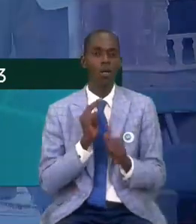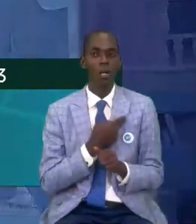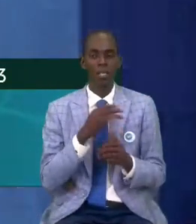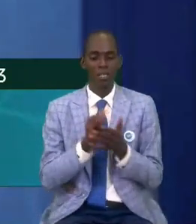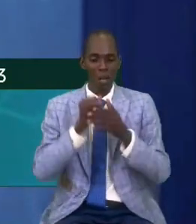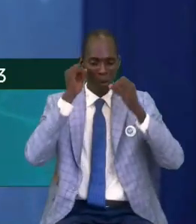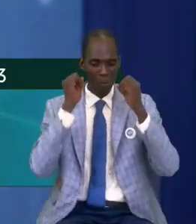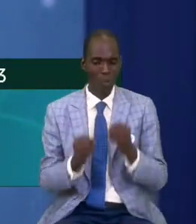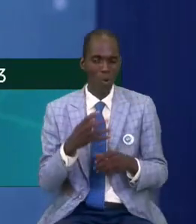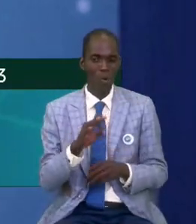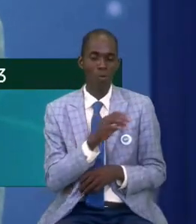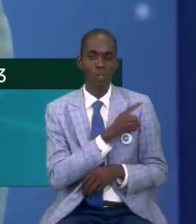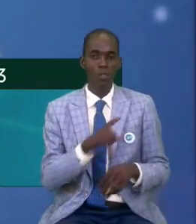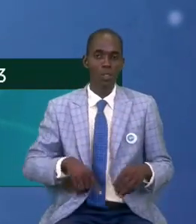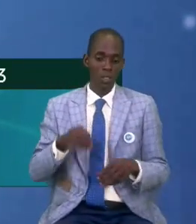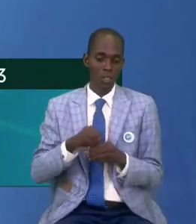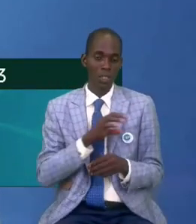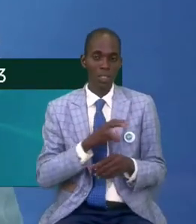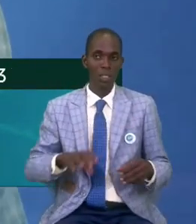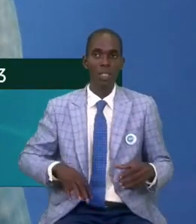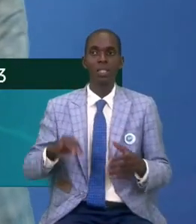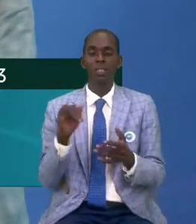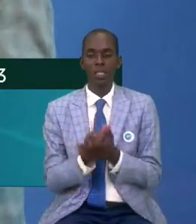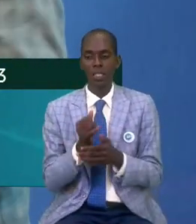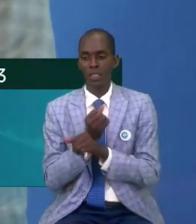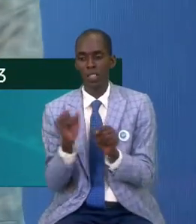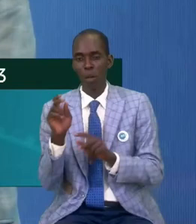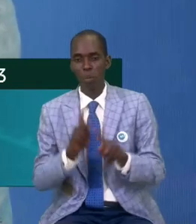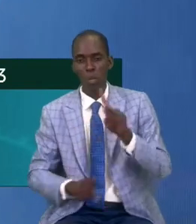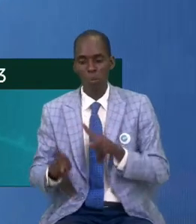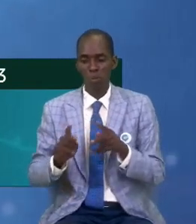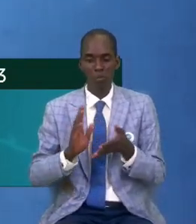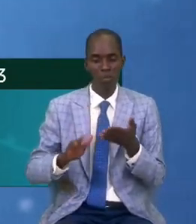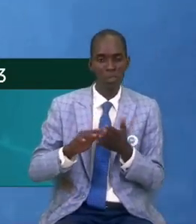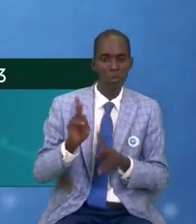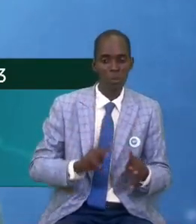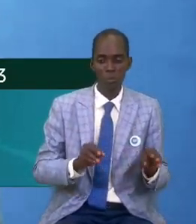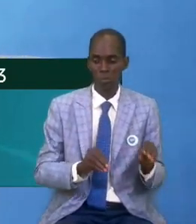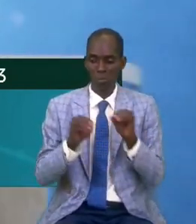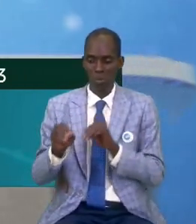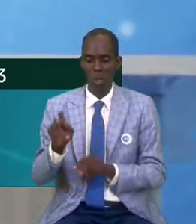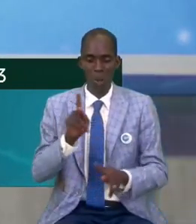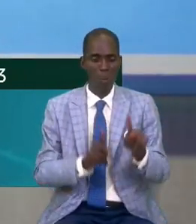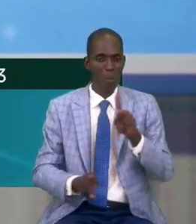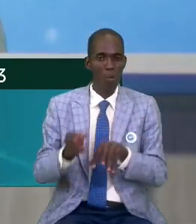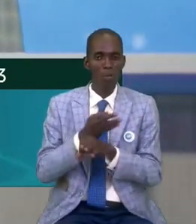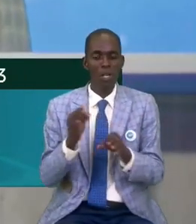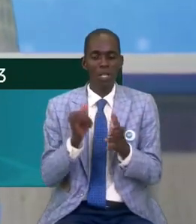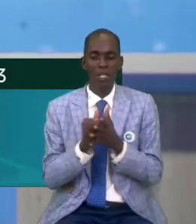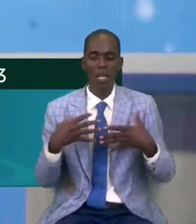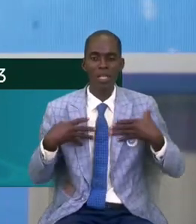that set people free, that healed people, and that performed wonders, that same Son of